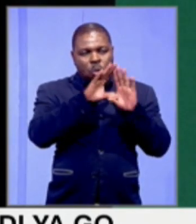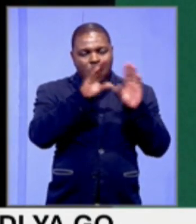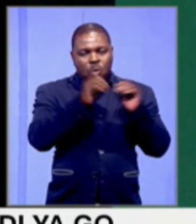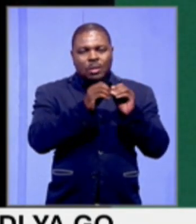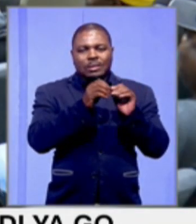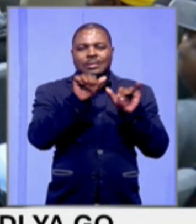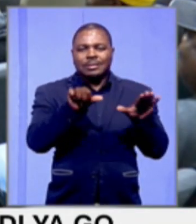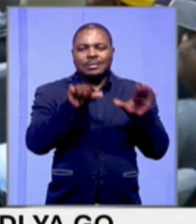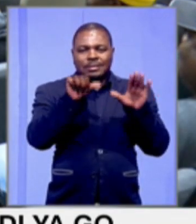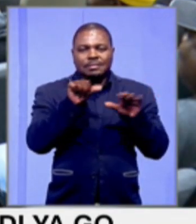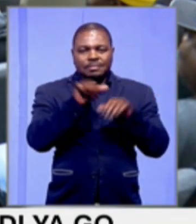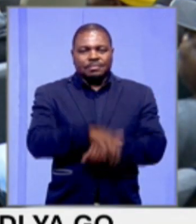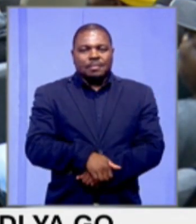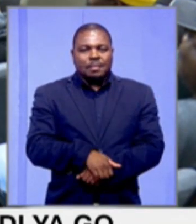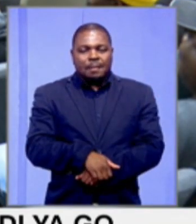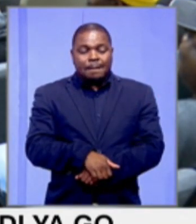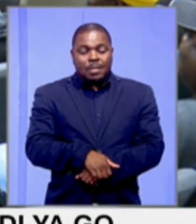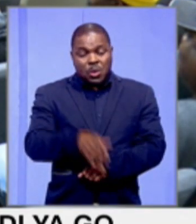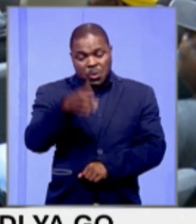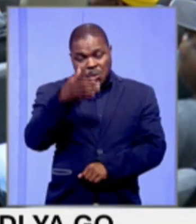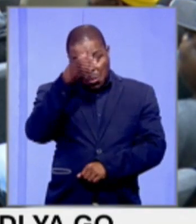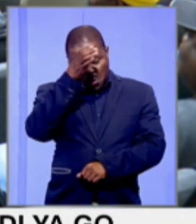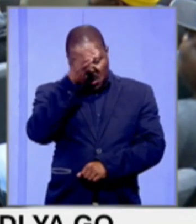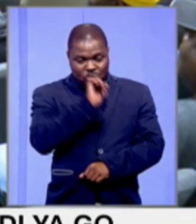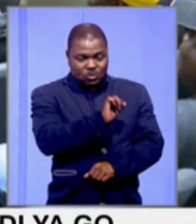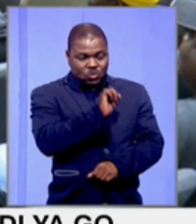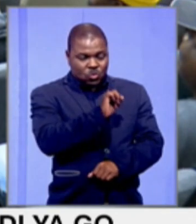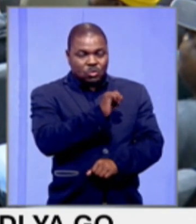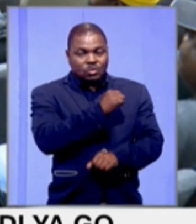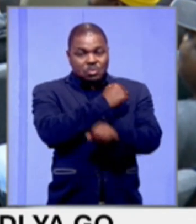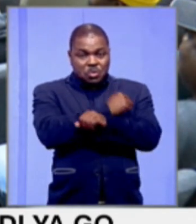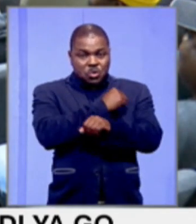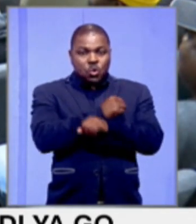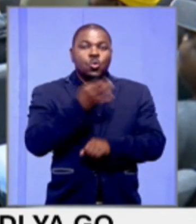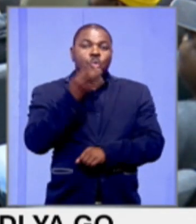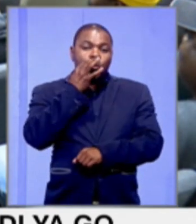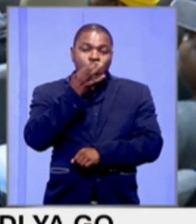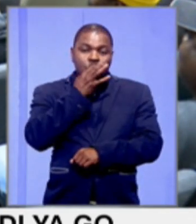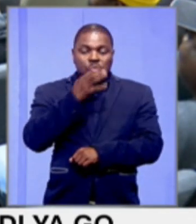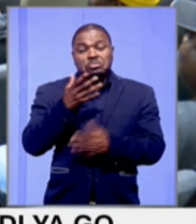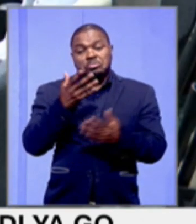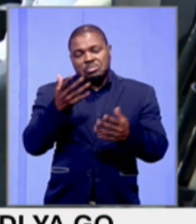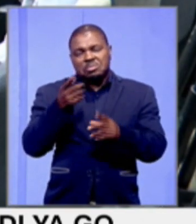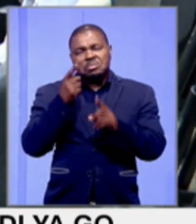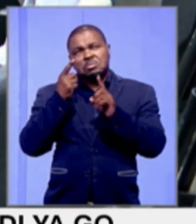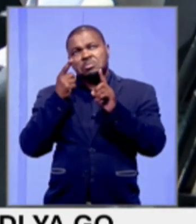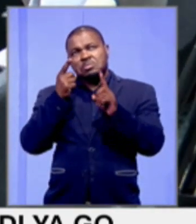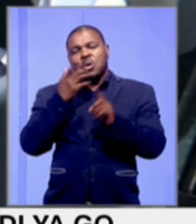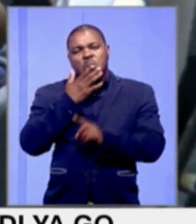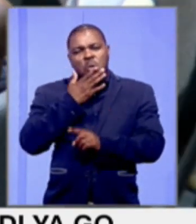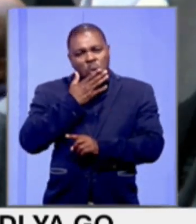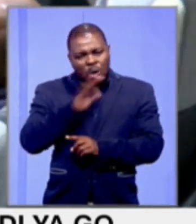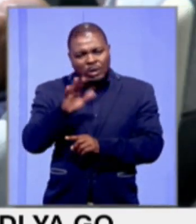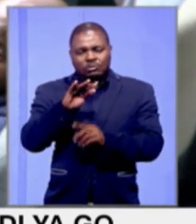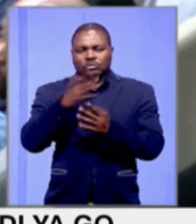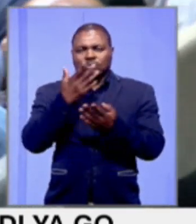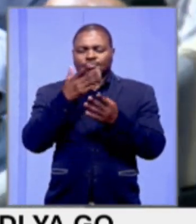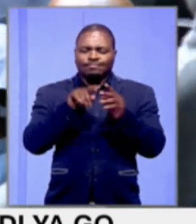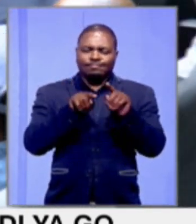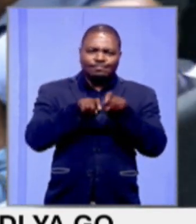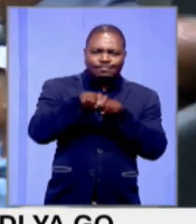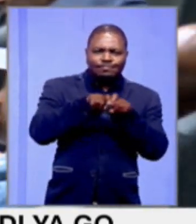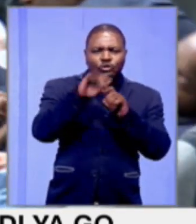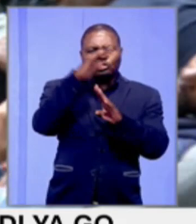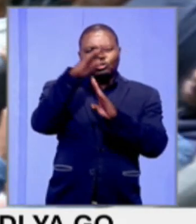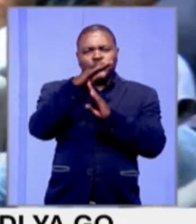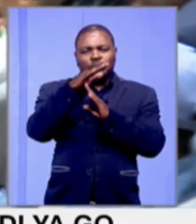le sometsela. Motlatlhi wa Orlando Pirates Jose Roviero o re be ba ikemiseditse go phenkgišanela go ba dinkgwethe. Pirates